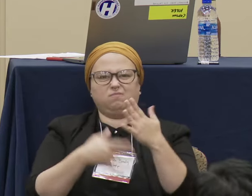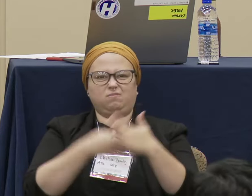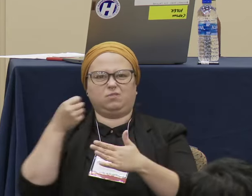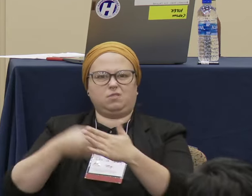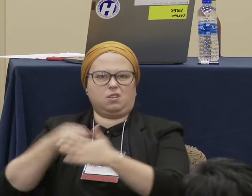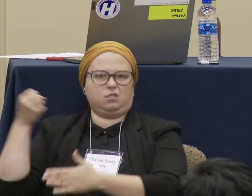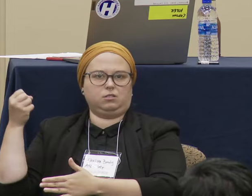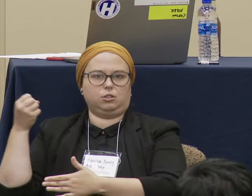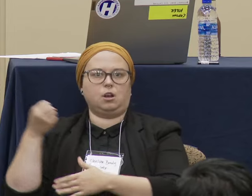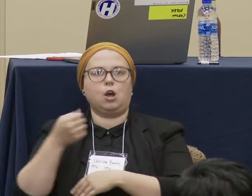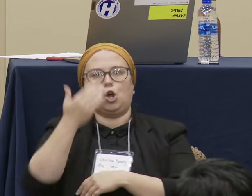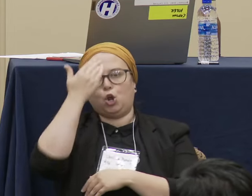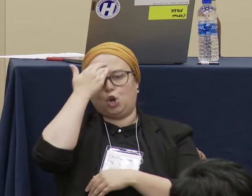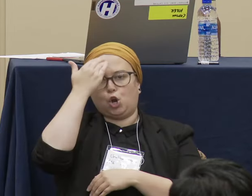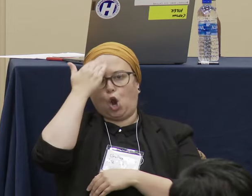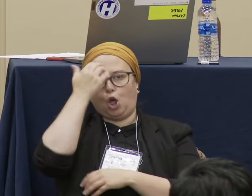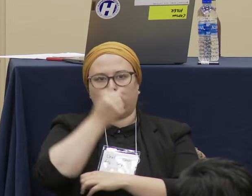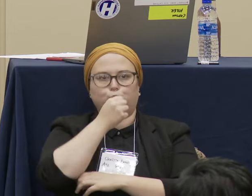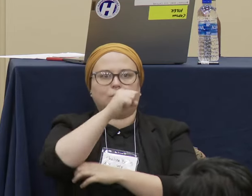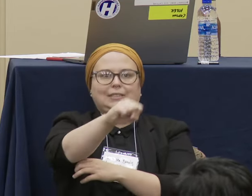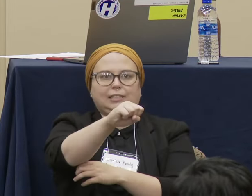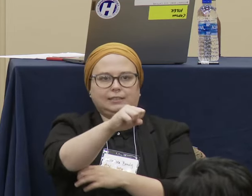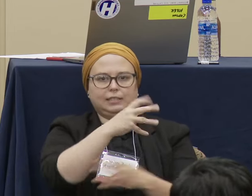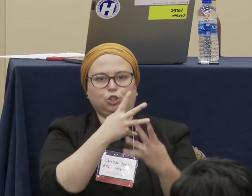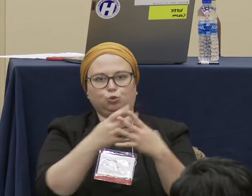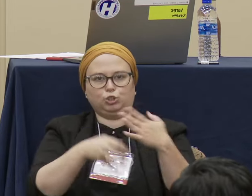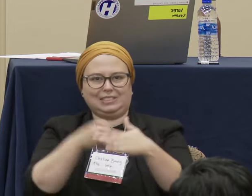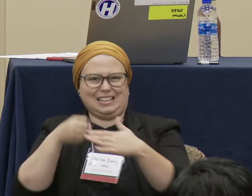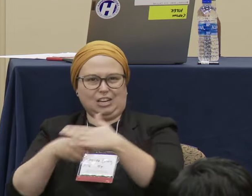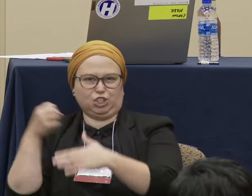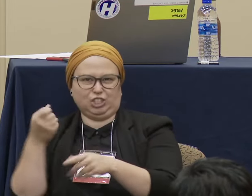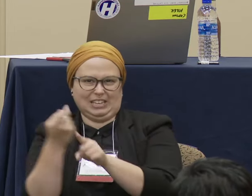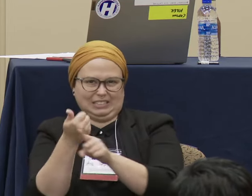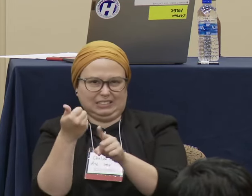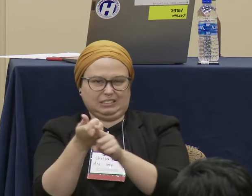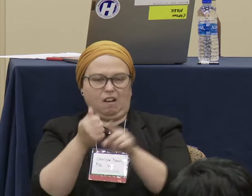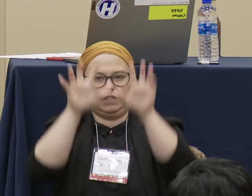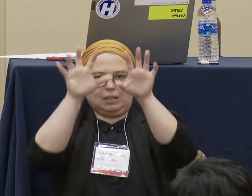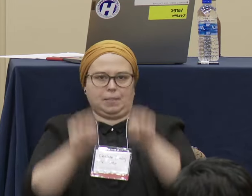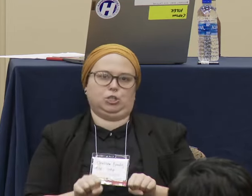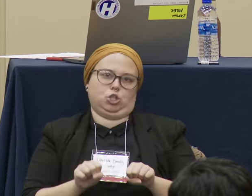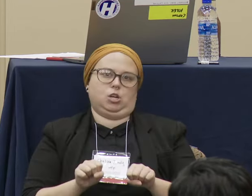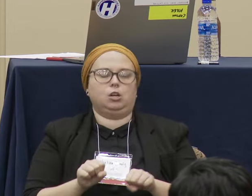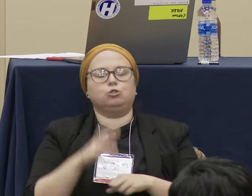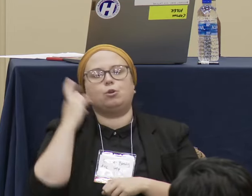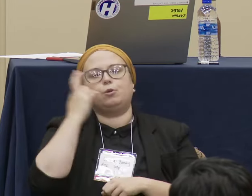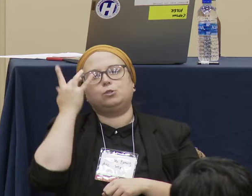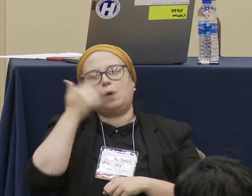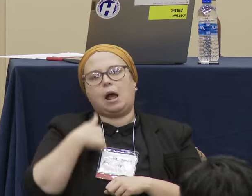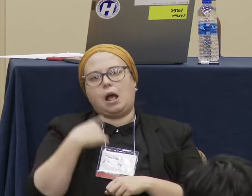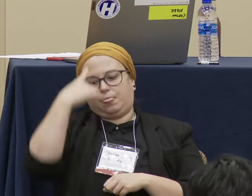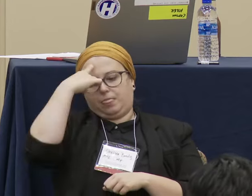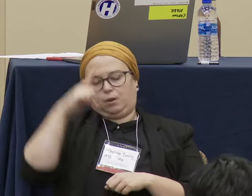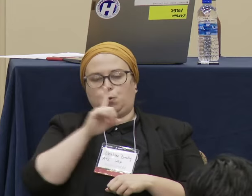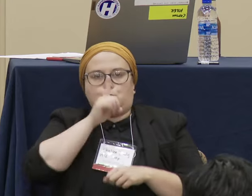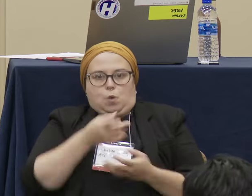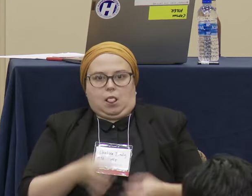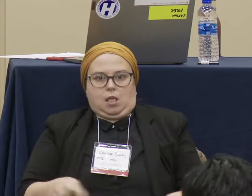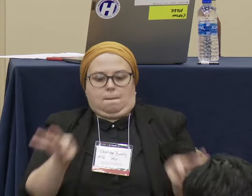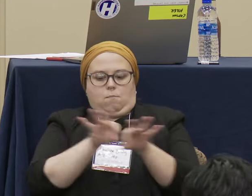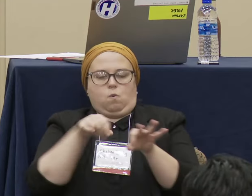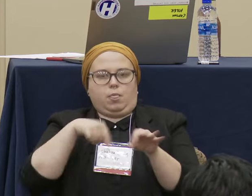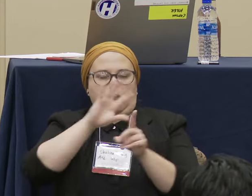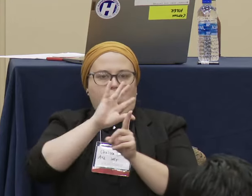of resistance, deinstitutionalization as abolition. And the reason why I think this is really important, and this is the kind of quote-unquote